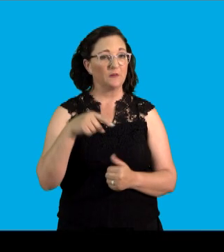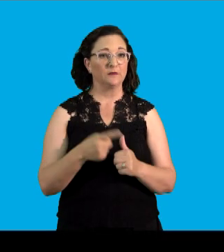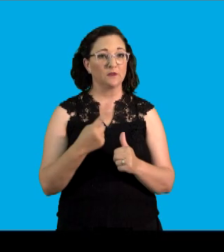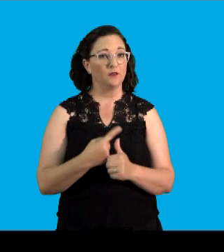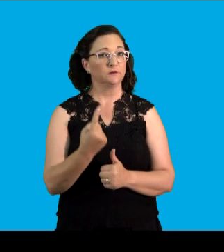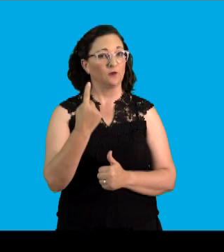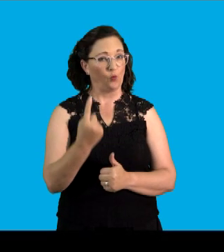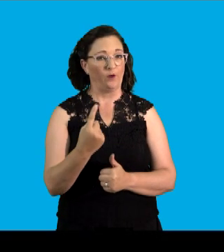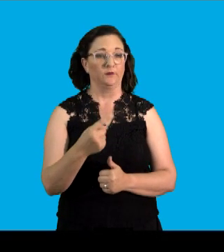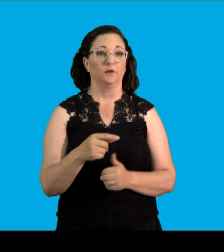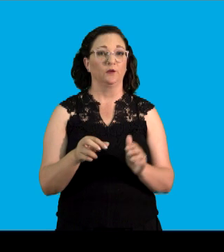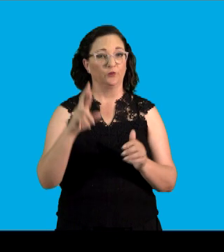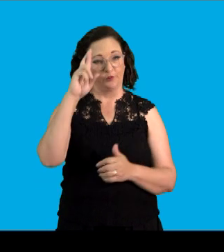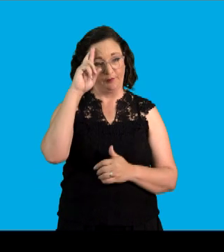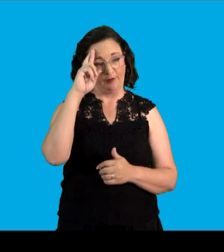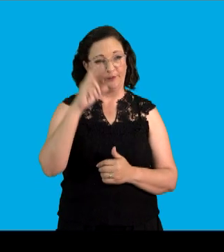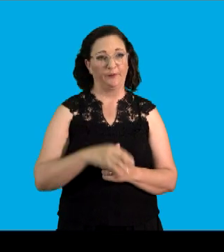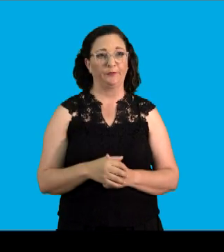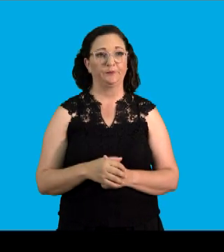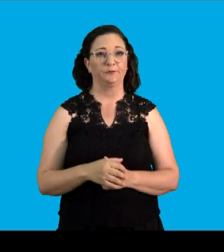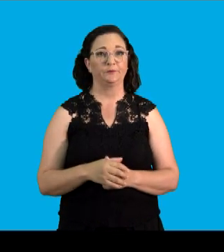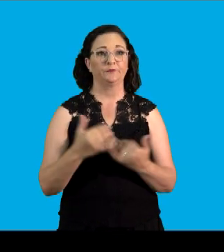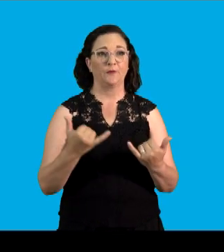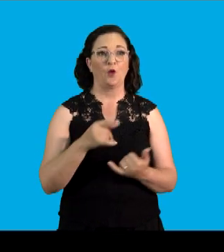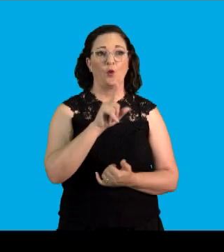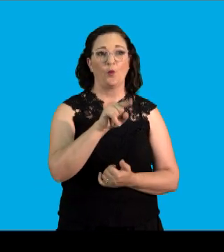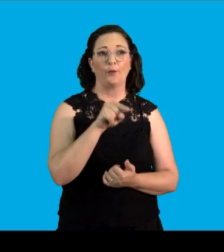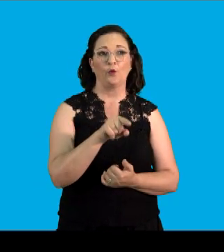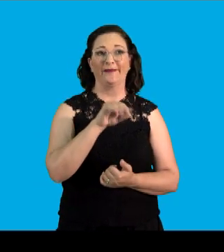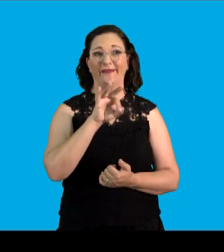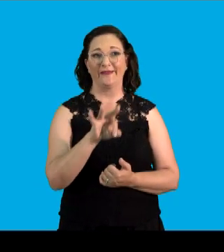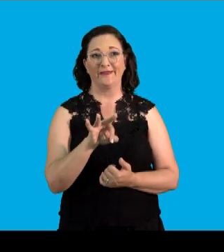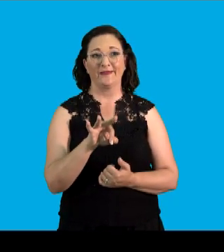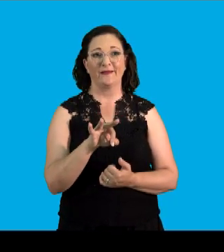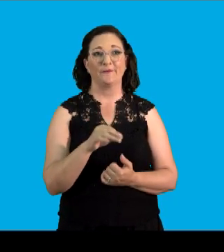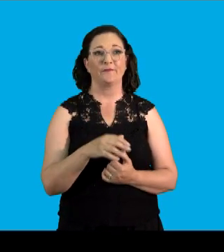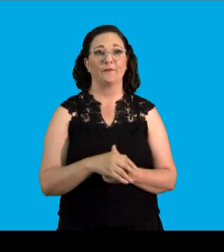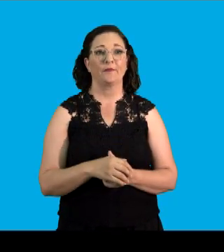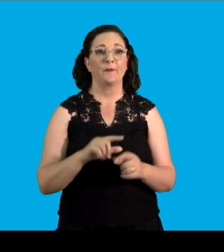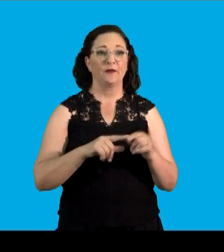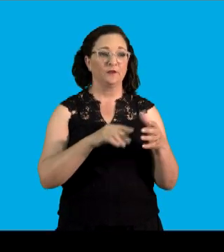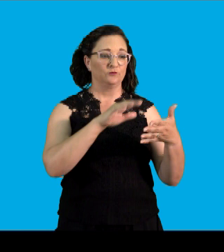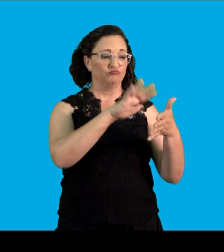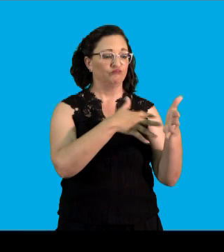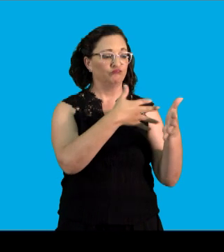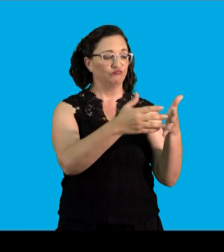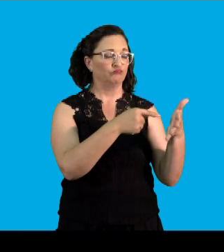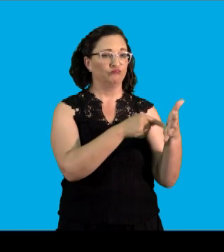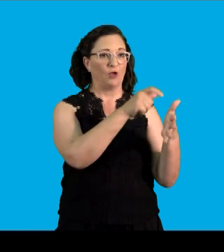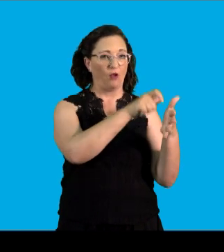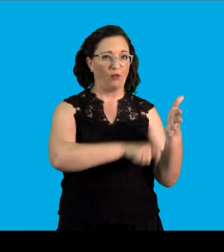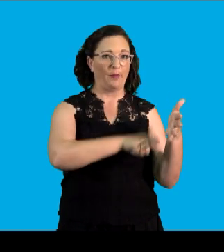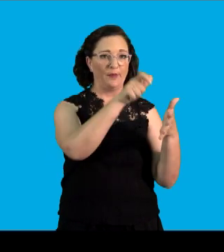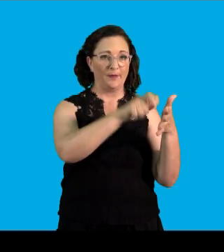when we move on to 1.3, it says choose a description from column B that matches a term in column